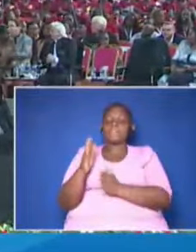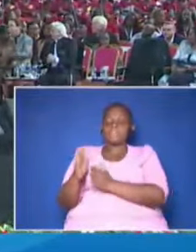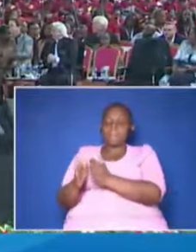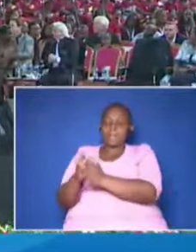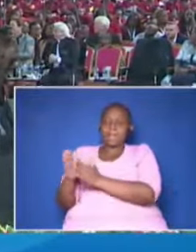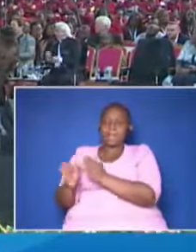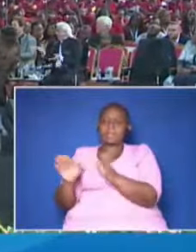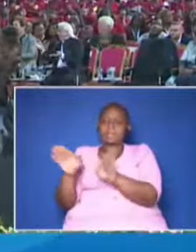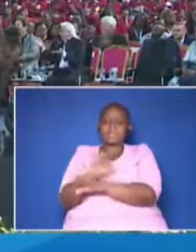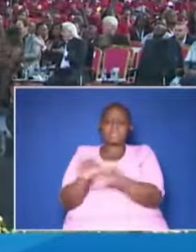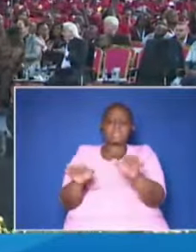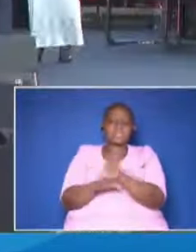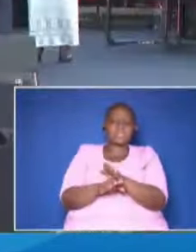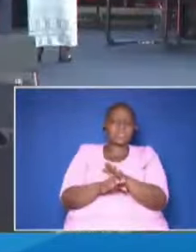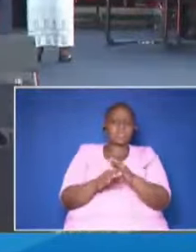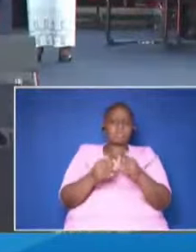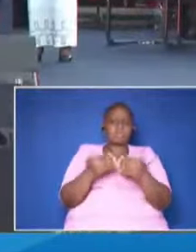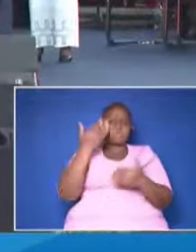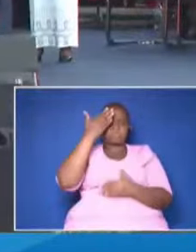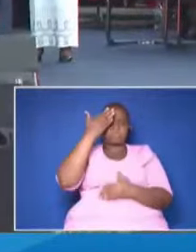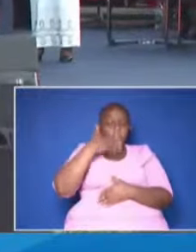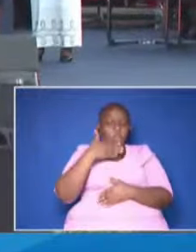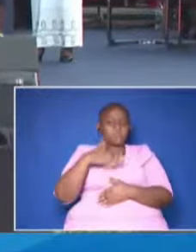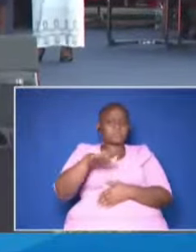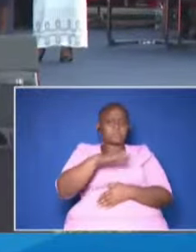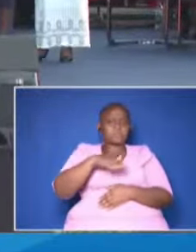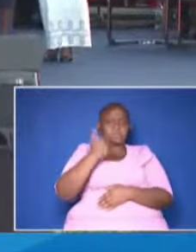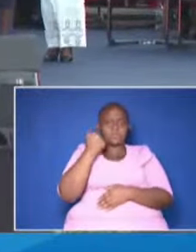all you see here in front this is